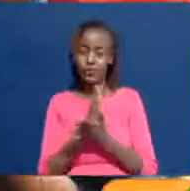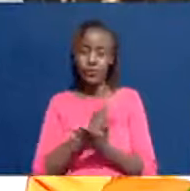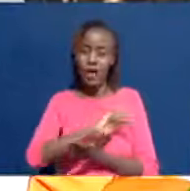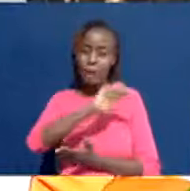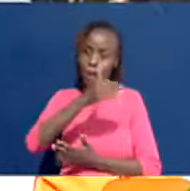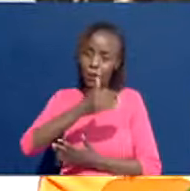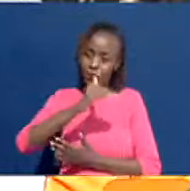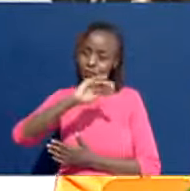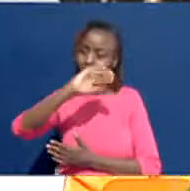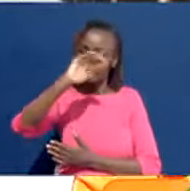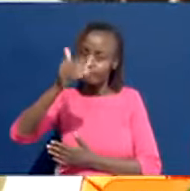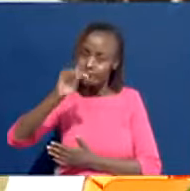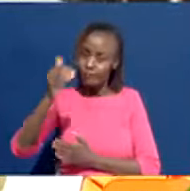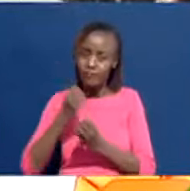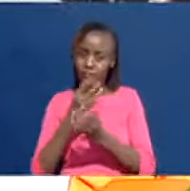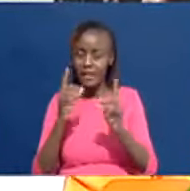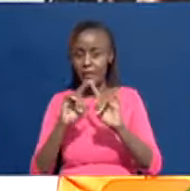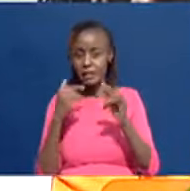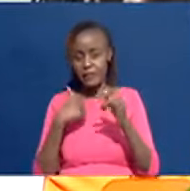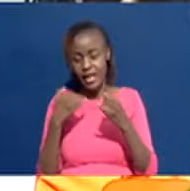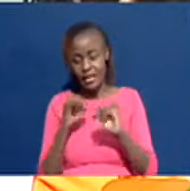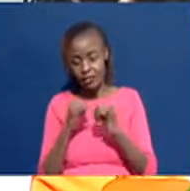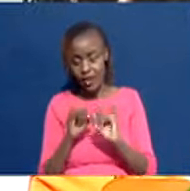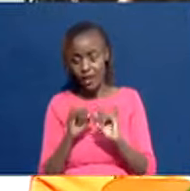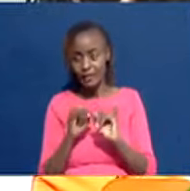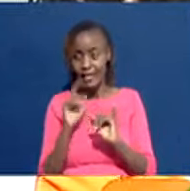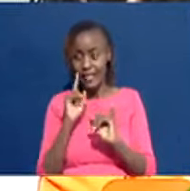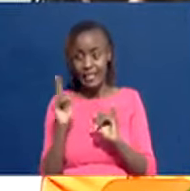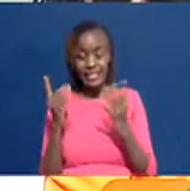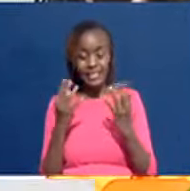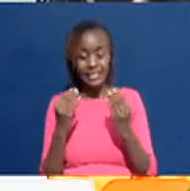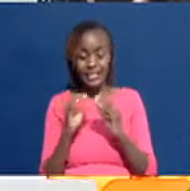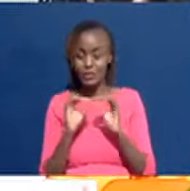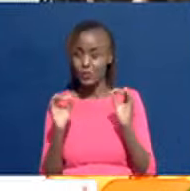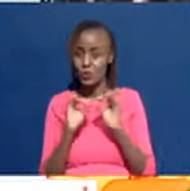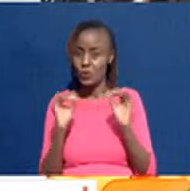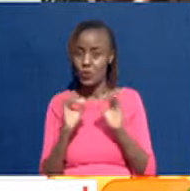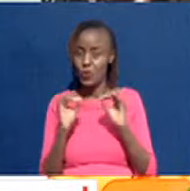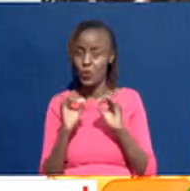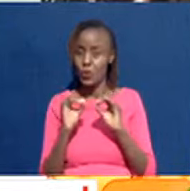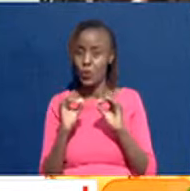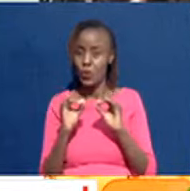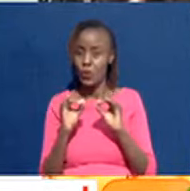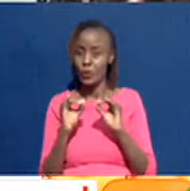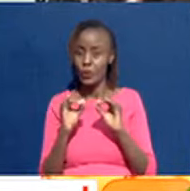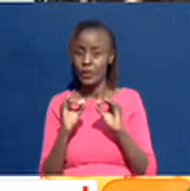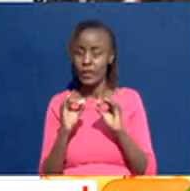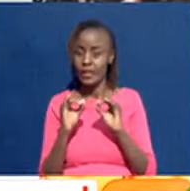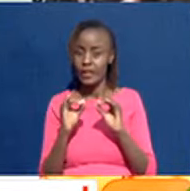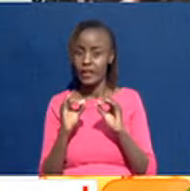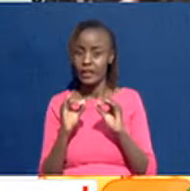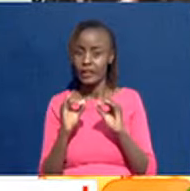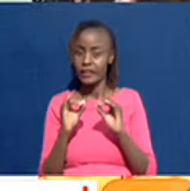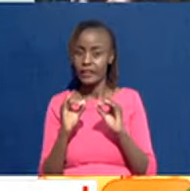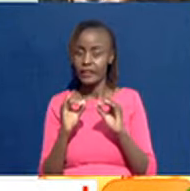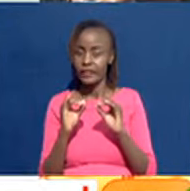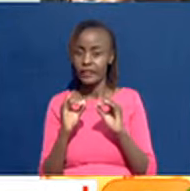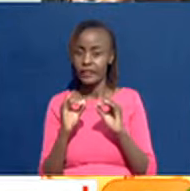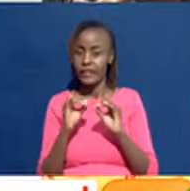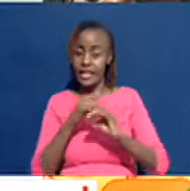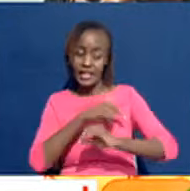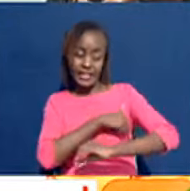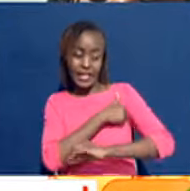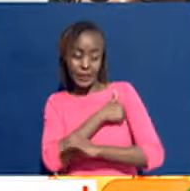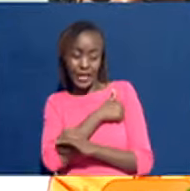I made it. Imekuwa hard, temperature iko juu na kupotea kidogo, but